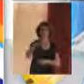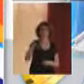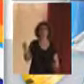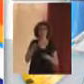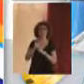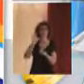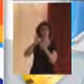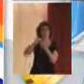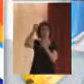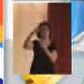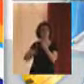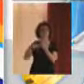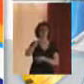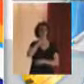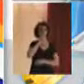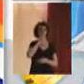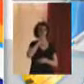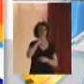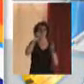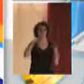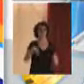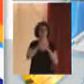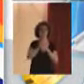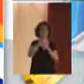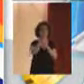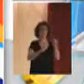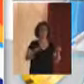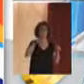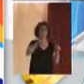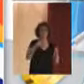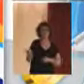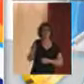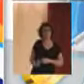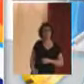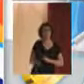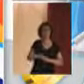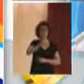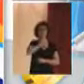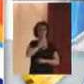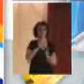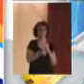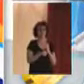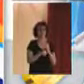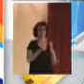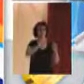wall activities, the contacts, and here people management,